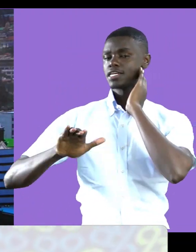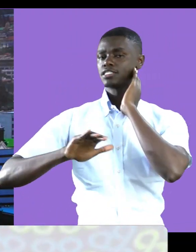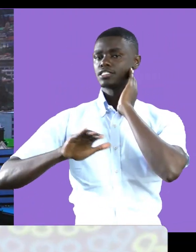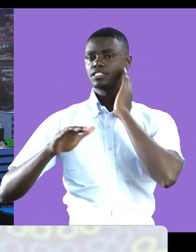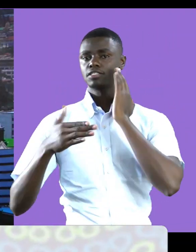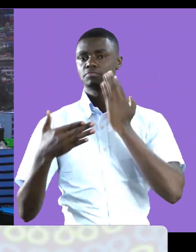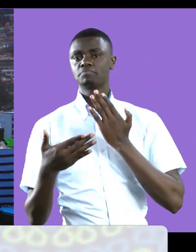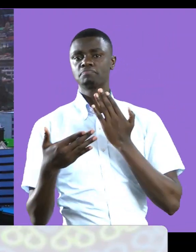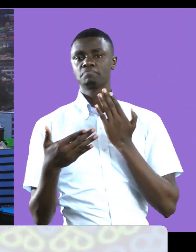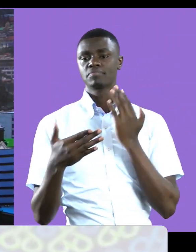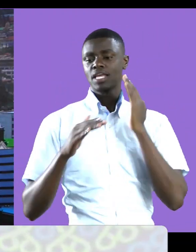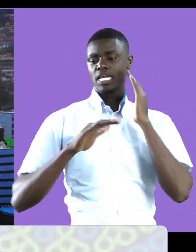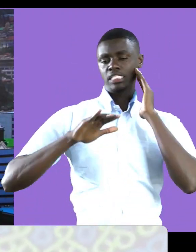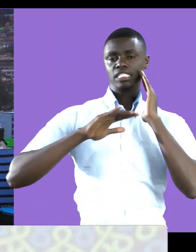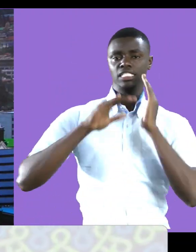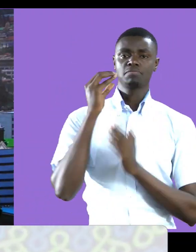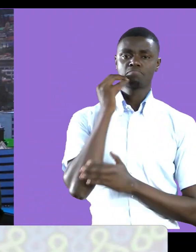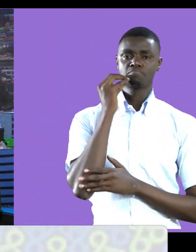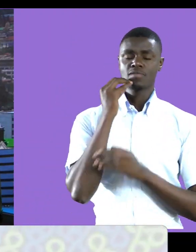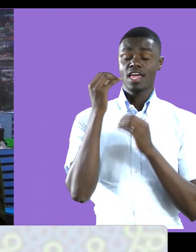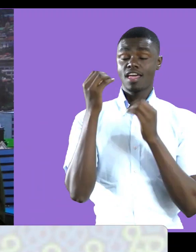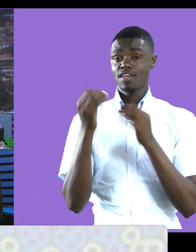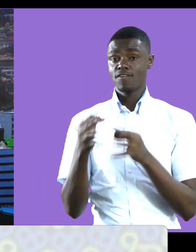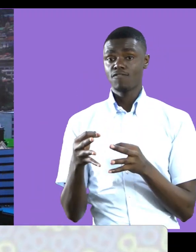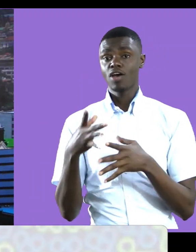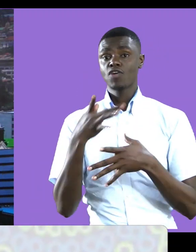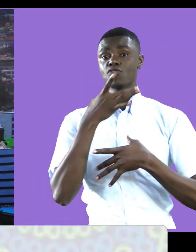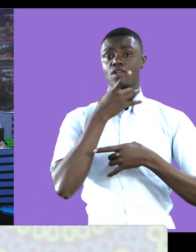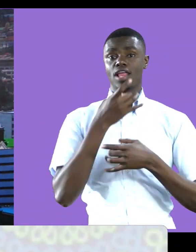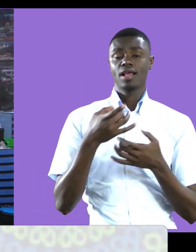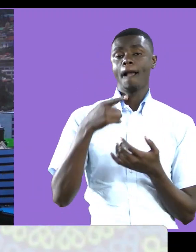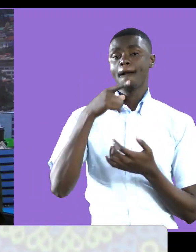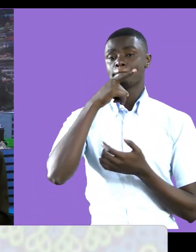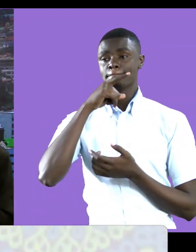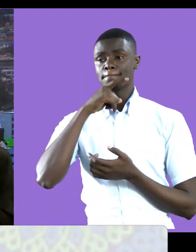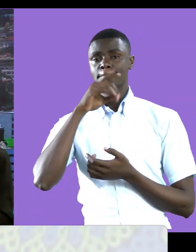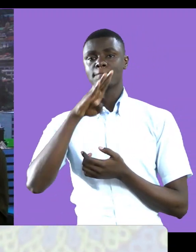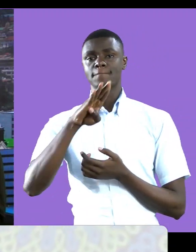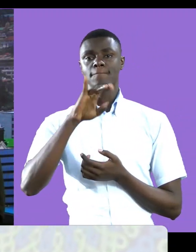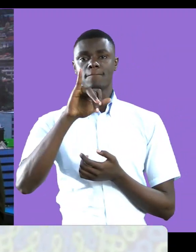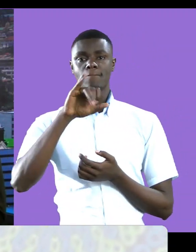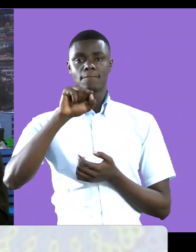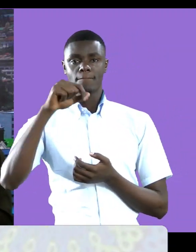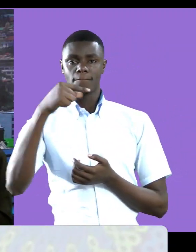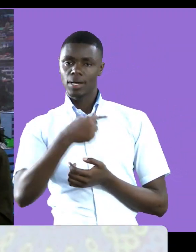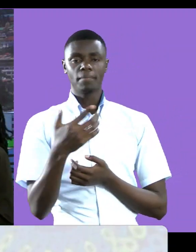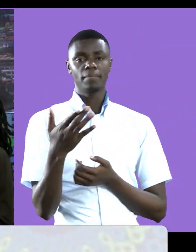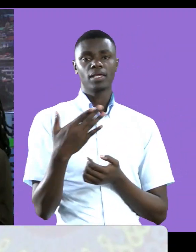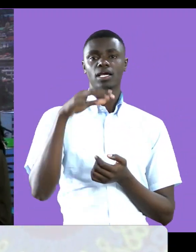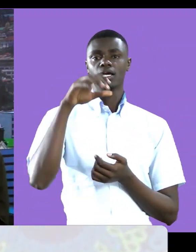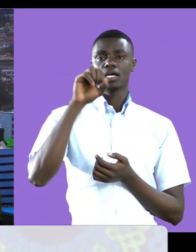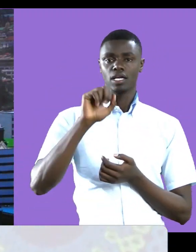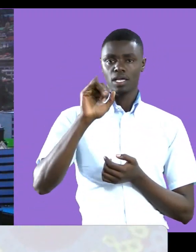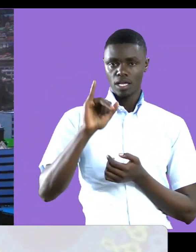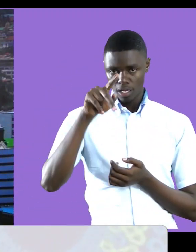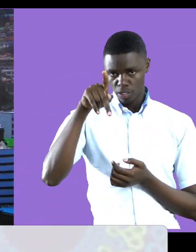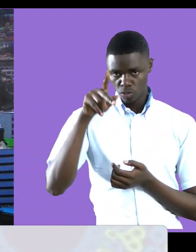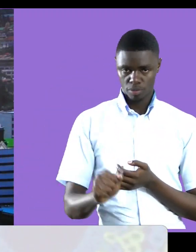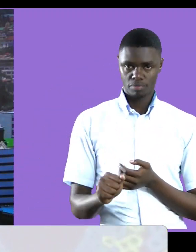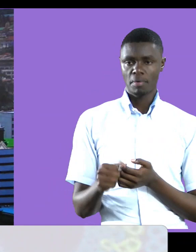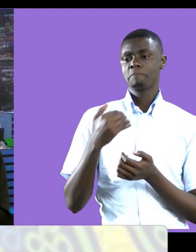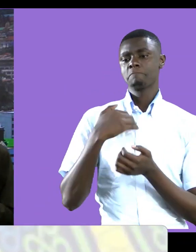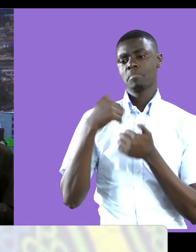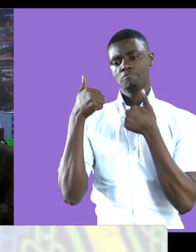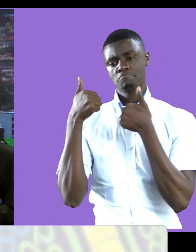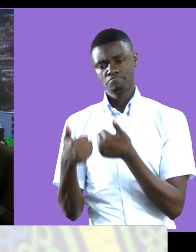yaga, DJ SMOLLET. Namo kipenda Mr. Big Beats. Hui! Kira, Alex, tell us how to go salama. Your design. Let me tell you something.